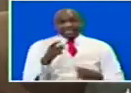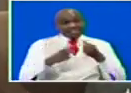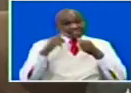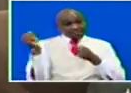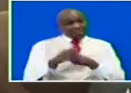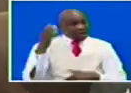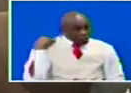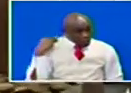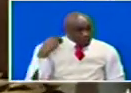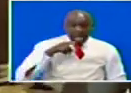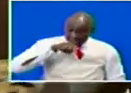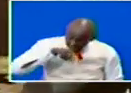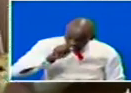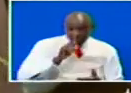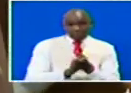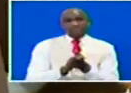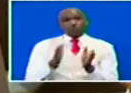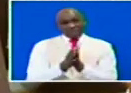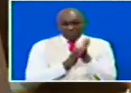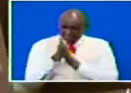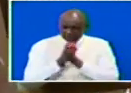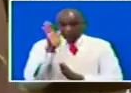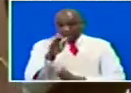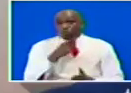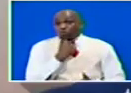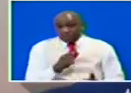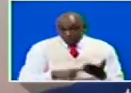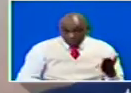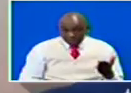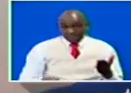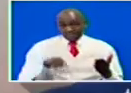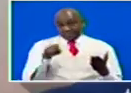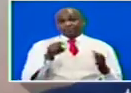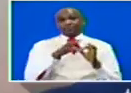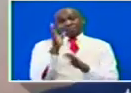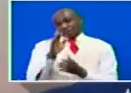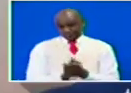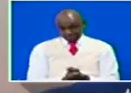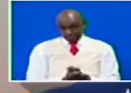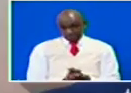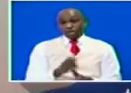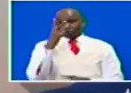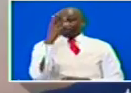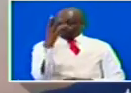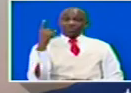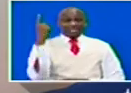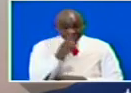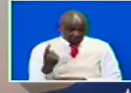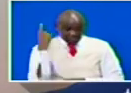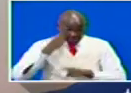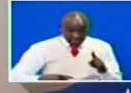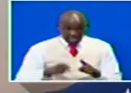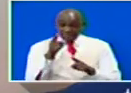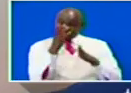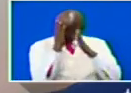ago to engage more in his passion could have turned the tides for this family. 24th January this year,